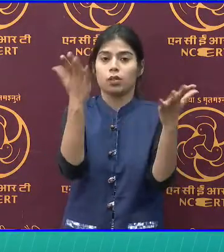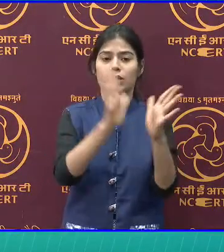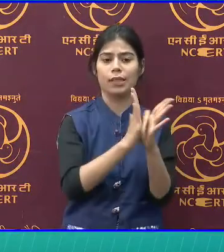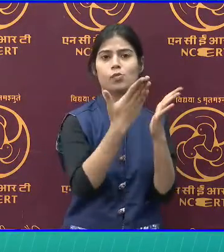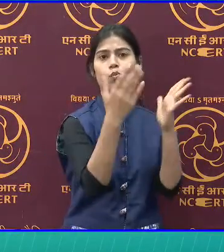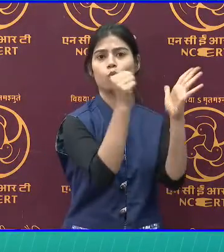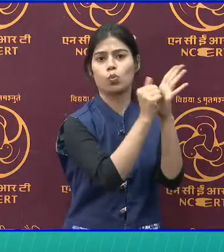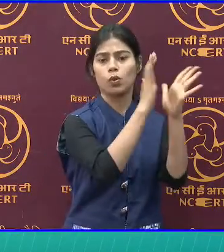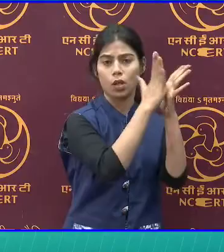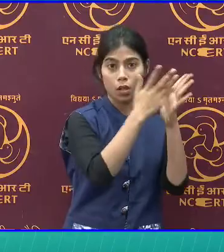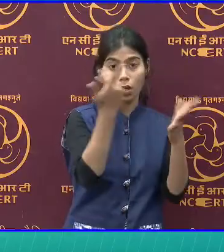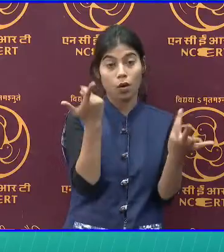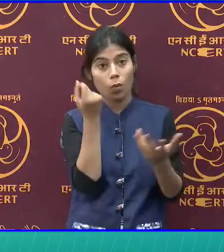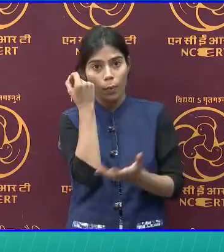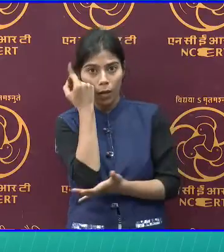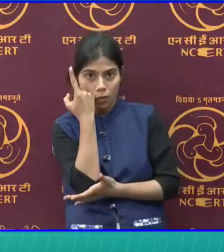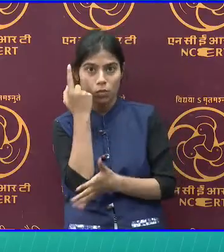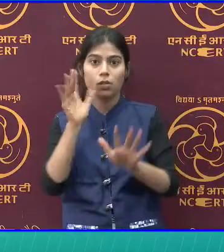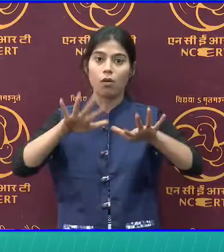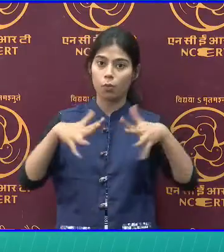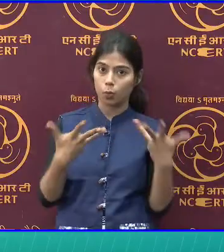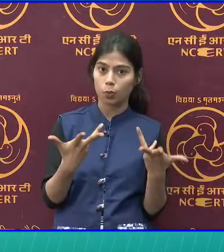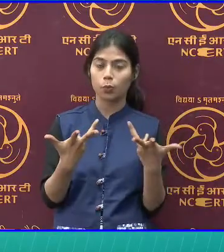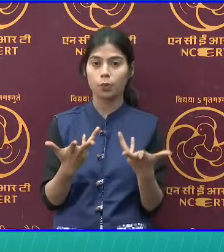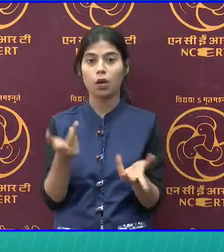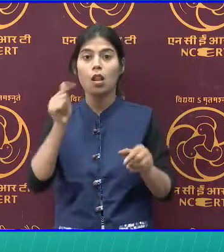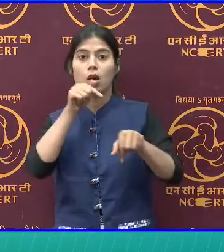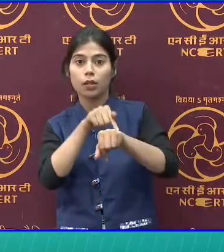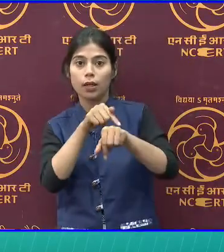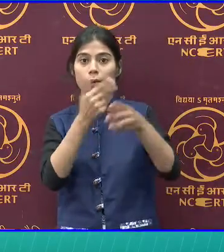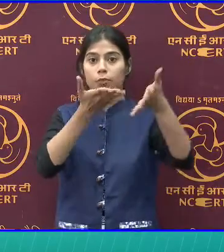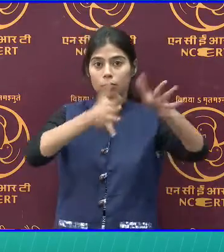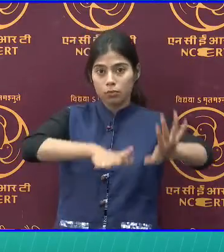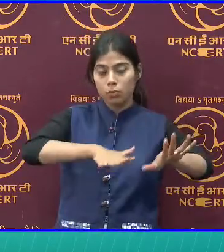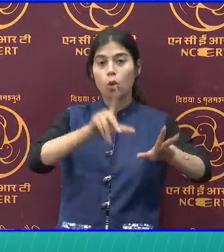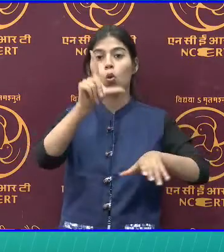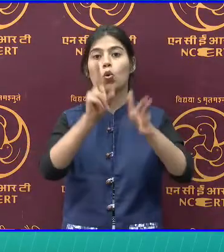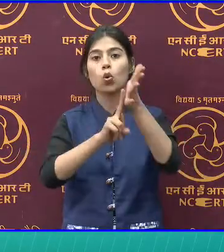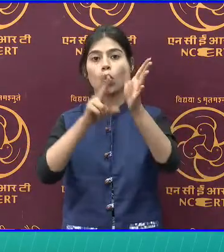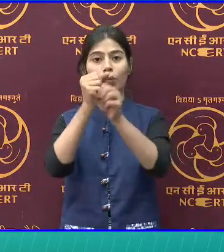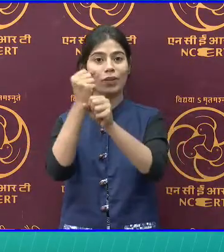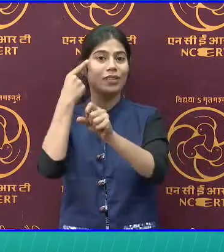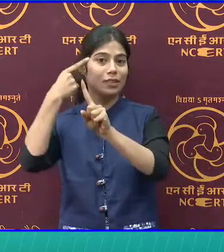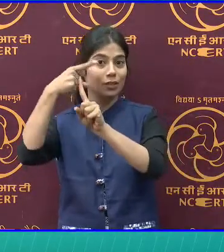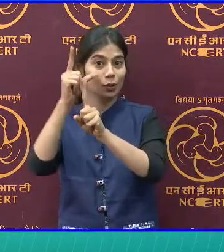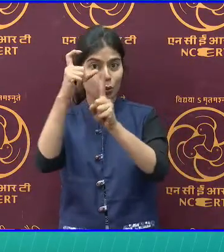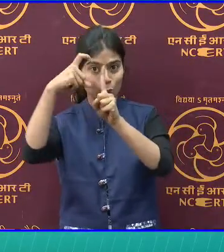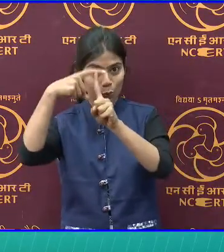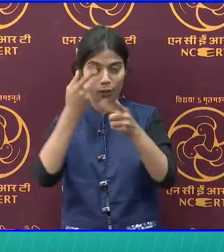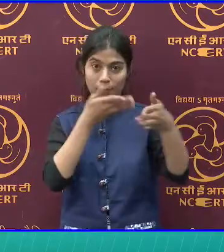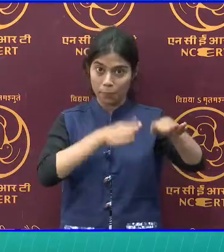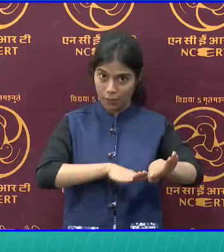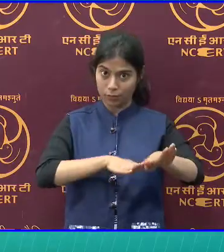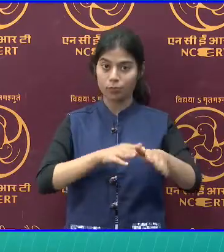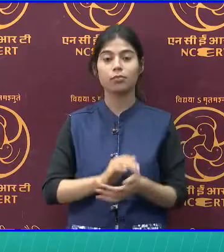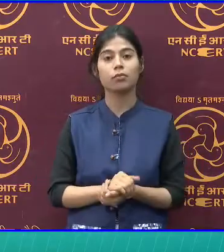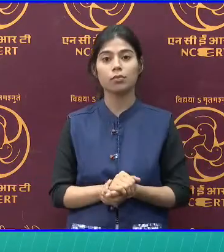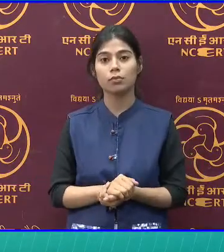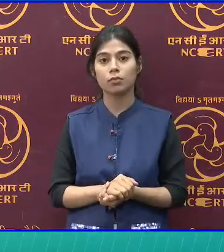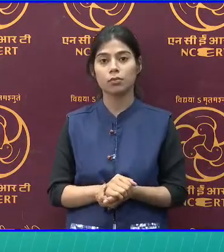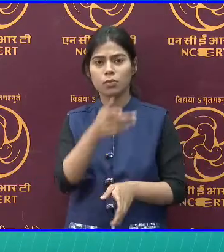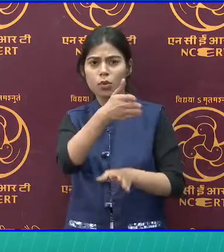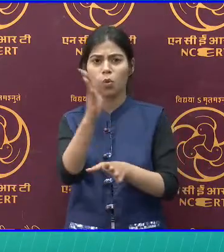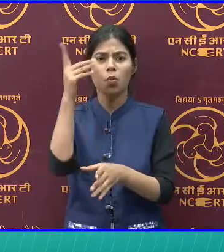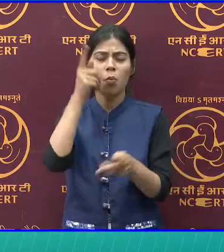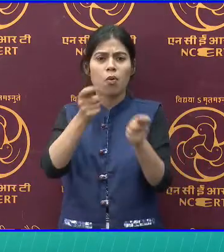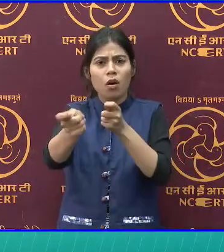actually. Children have to understand the idea of how the time is dependent on longitude and not latitude. So the coordinates, unless they know the